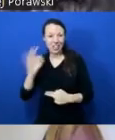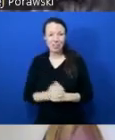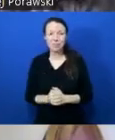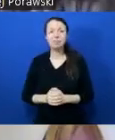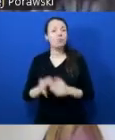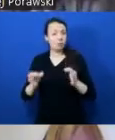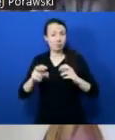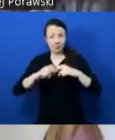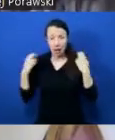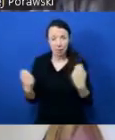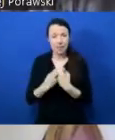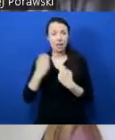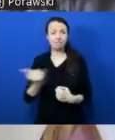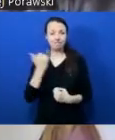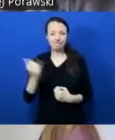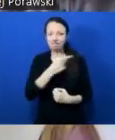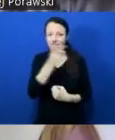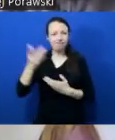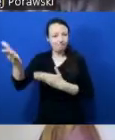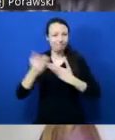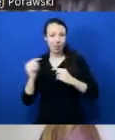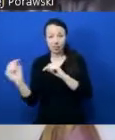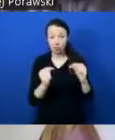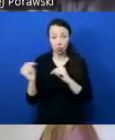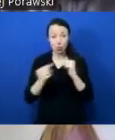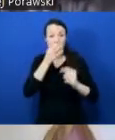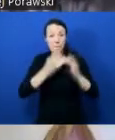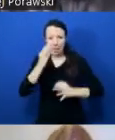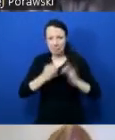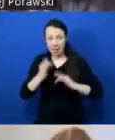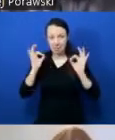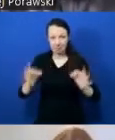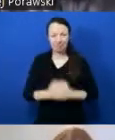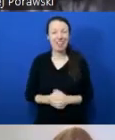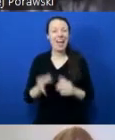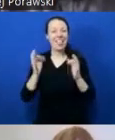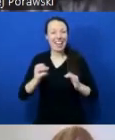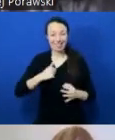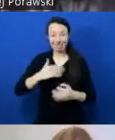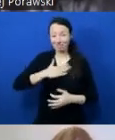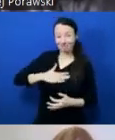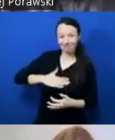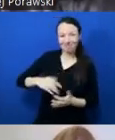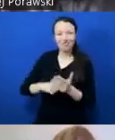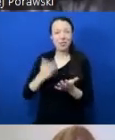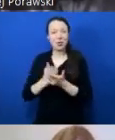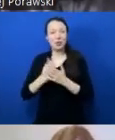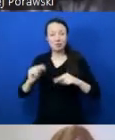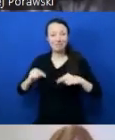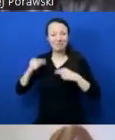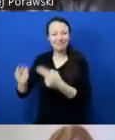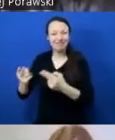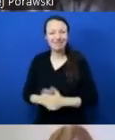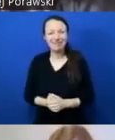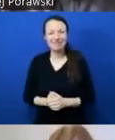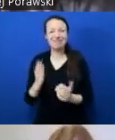chat. Throughout the whole meeting, the seminar, you are free to ask questions, to participate in discussion. And